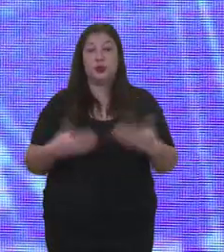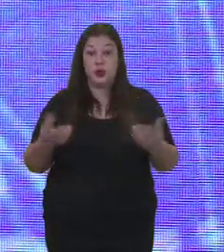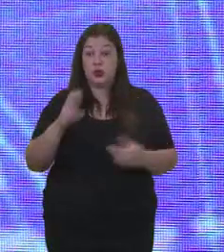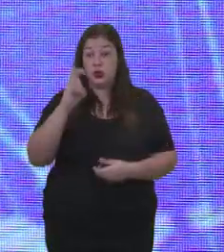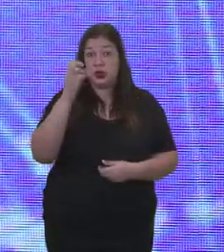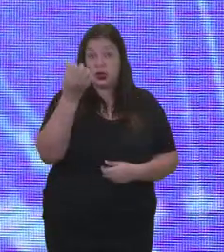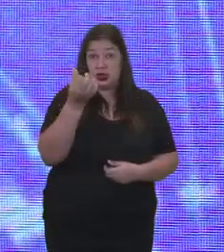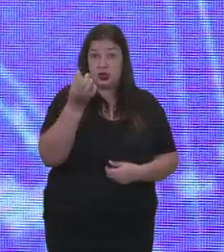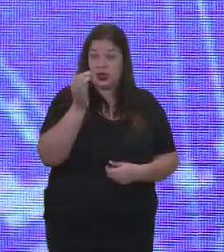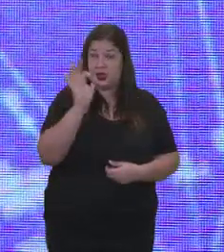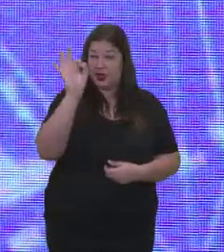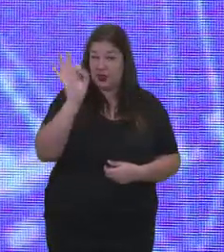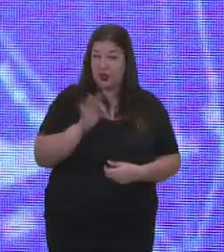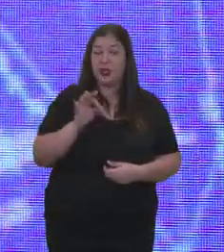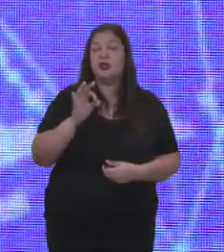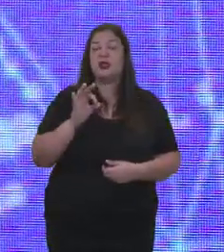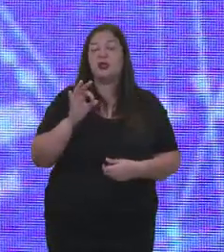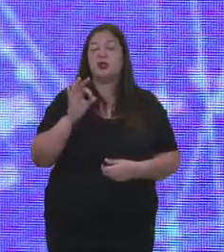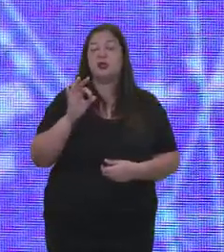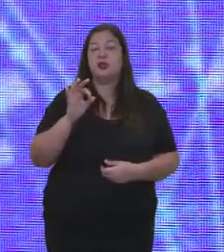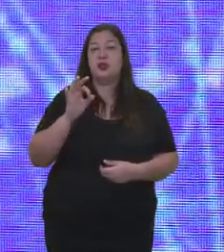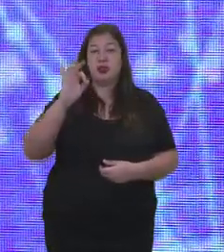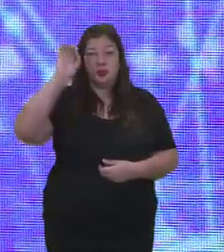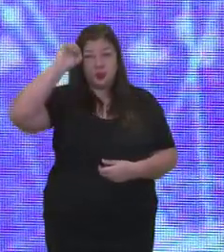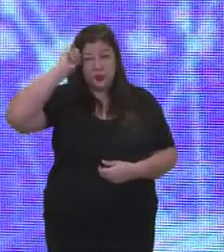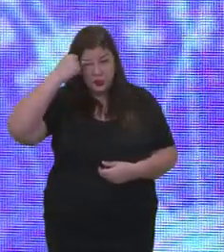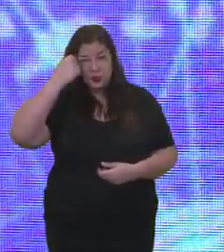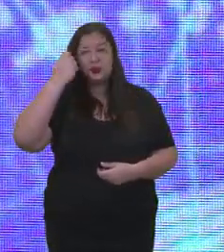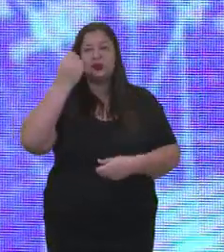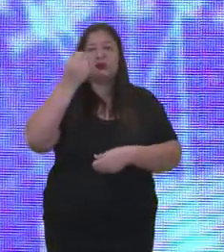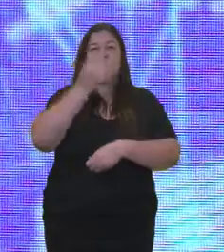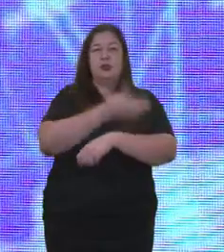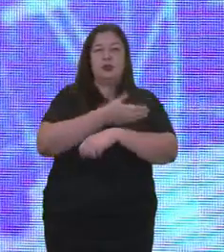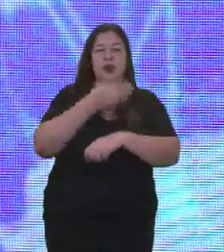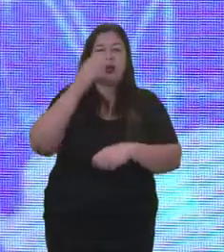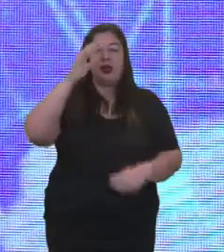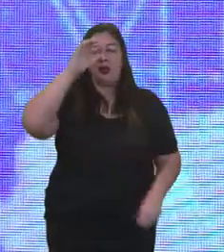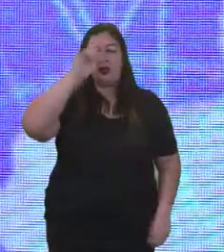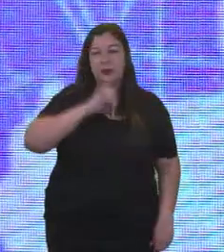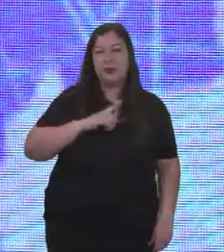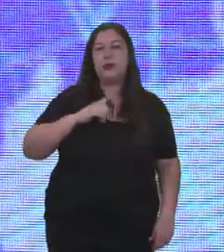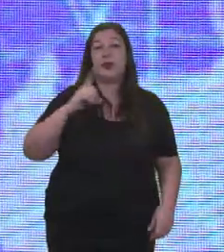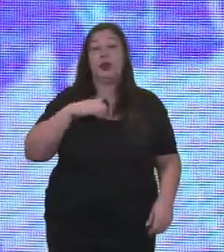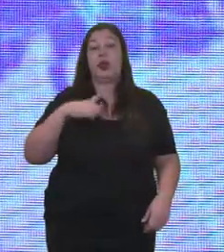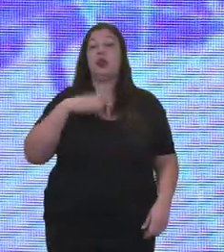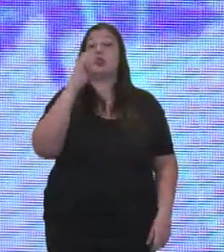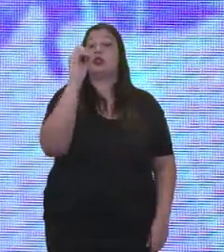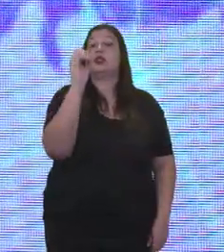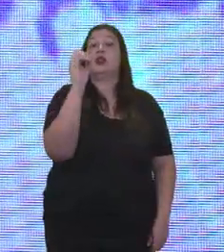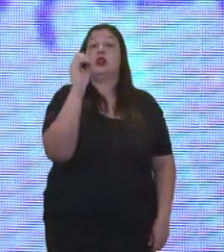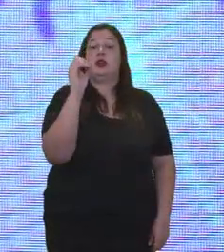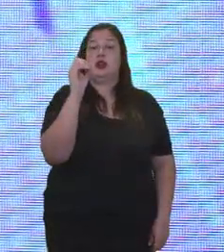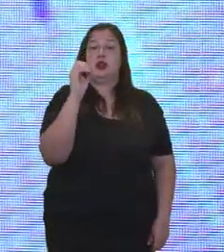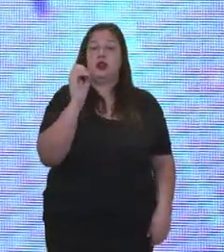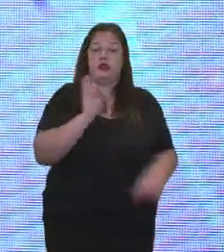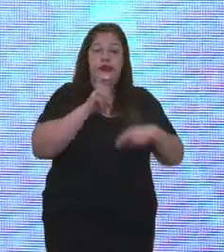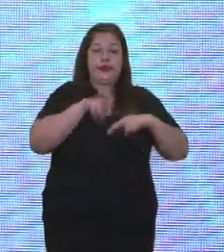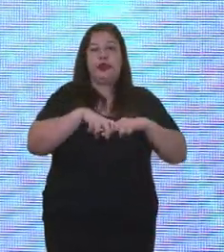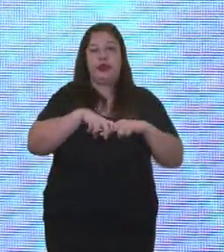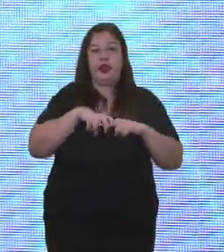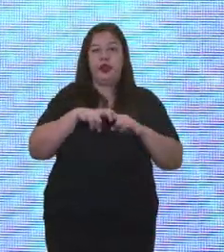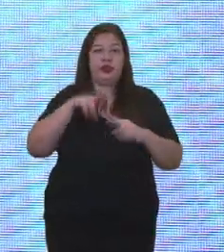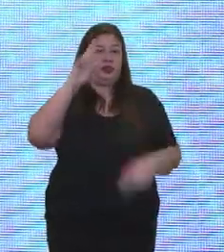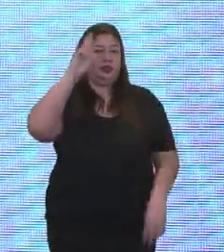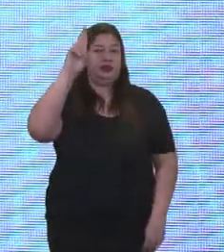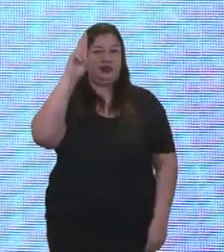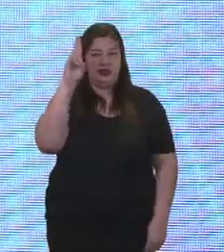that has 56% of black people, and black and mulatto, has zero women